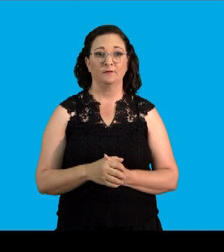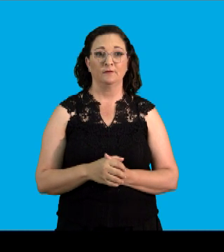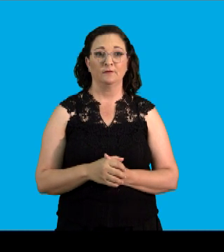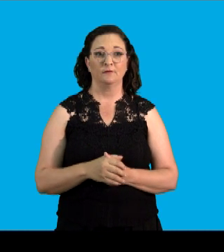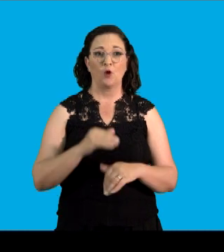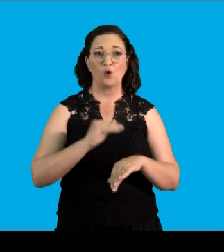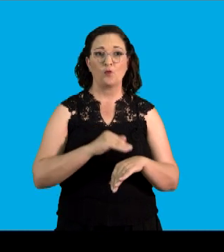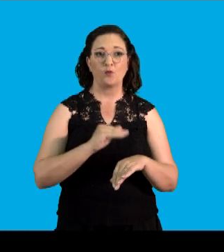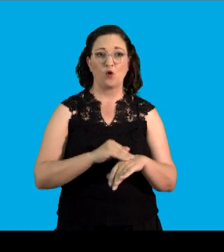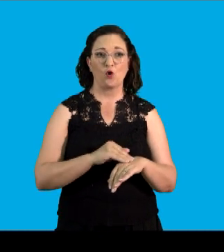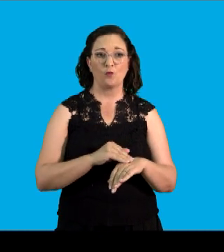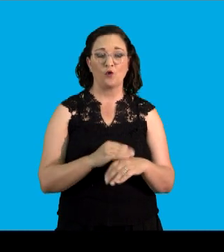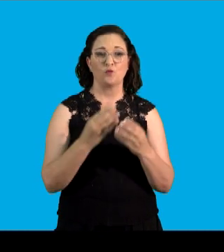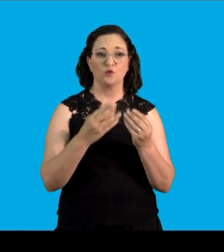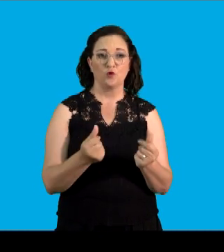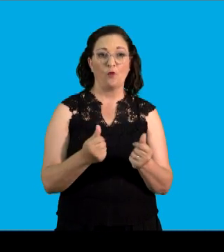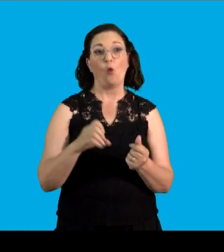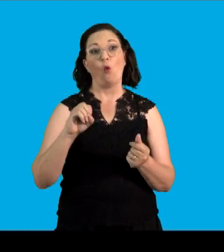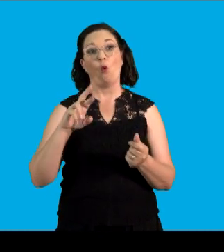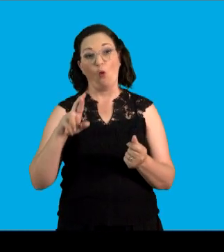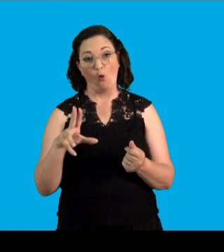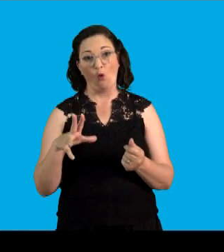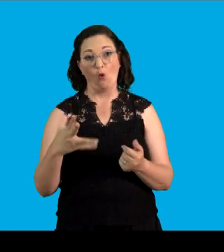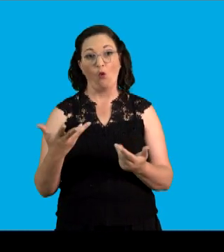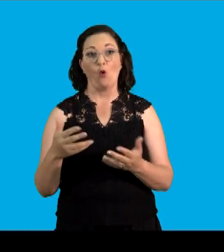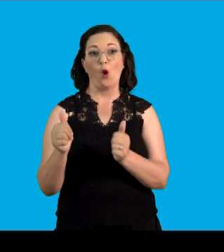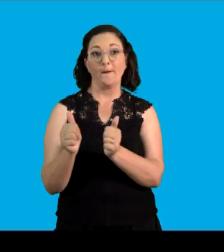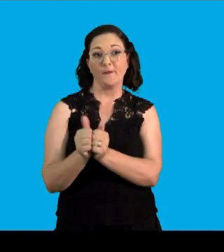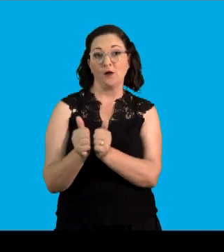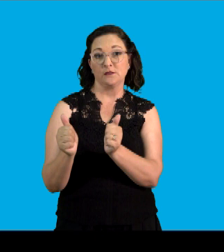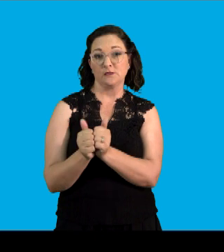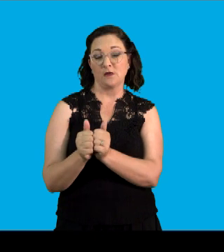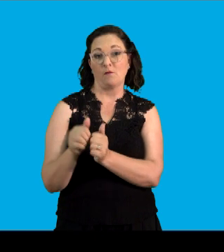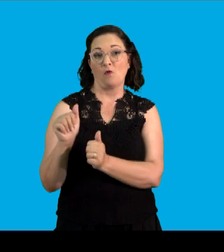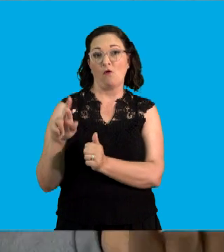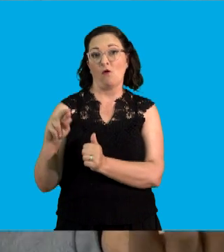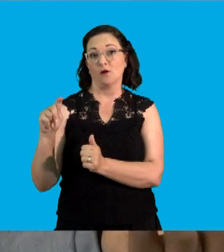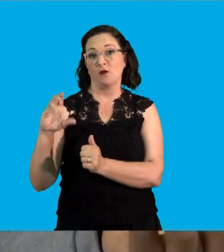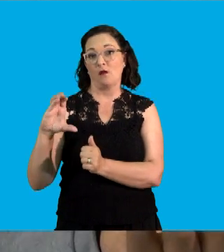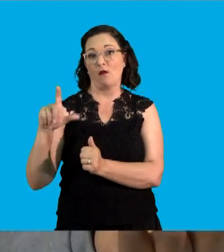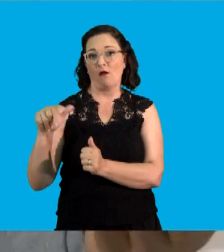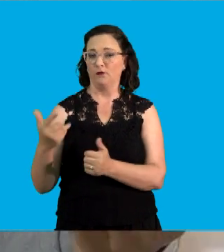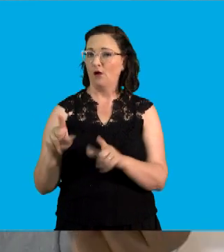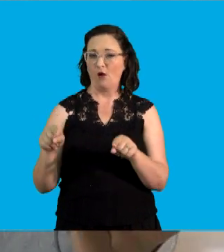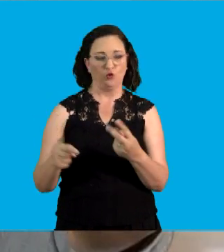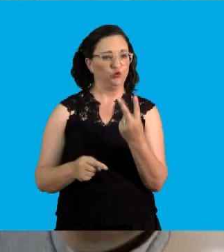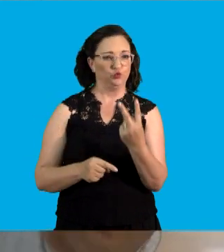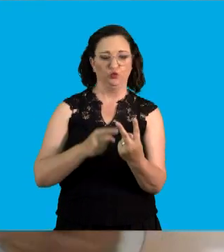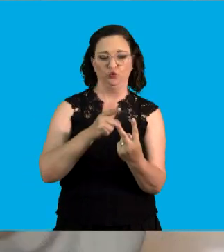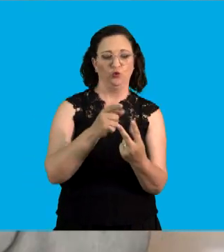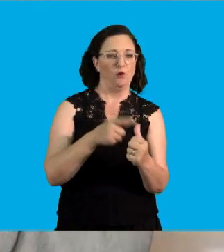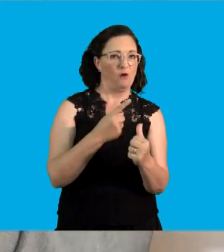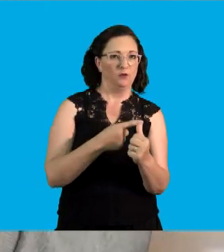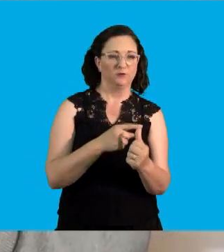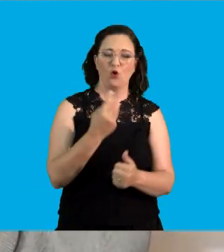say problem solving or partnership article, for example. You can't do that. There's only